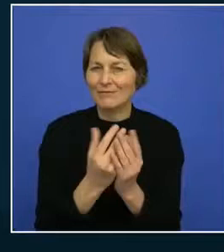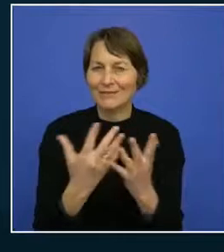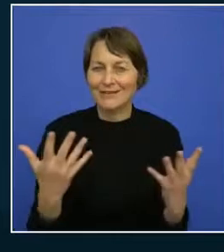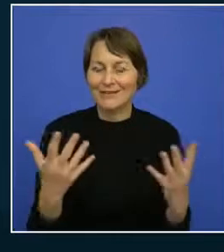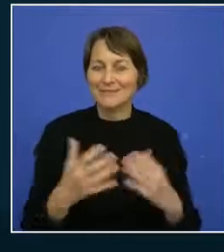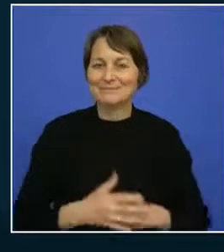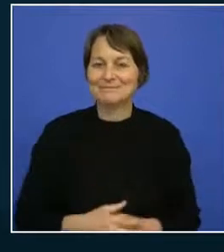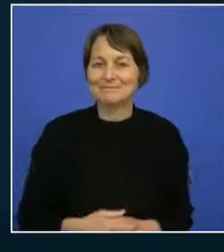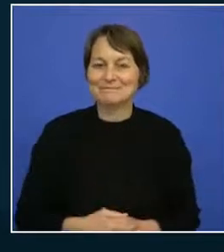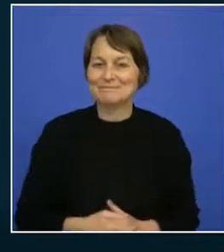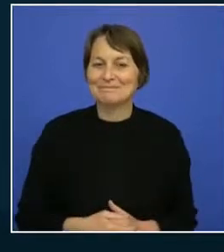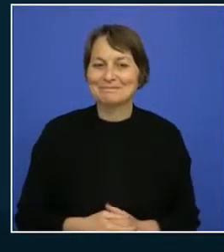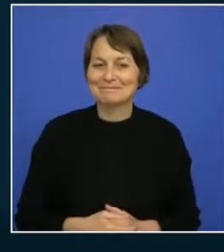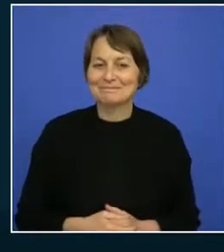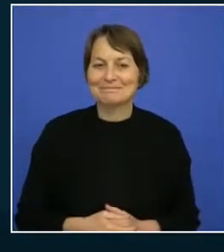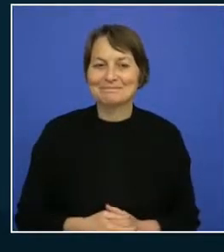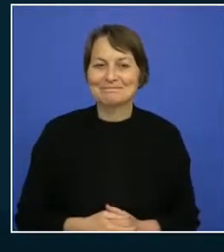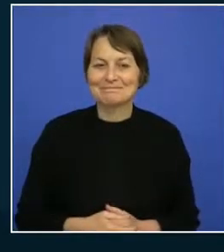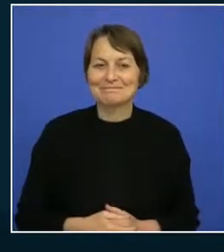Not yet. No.